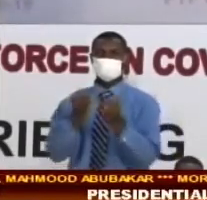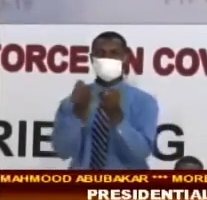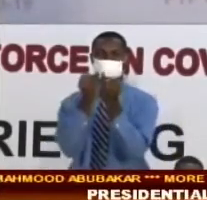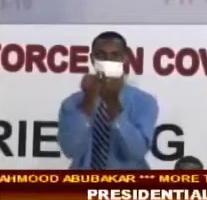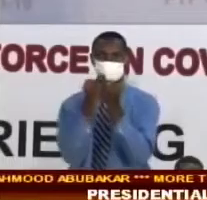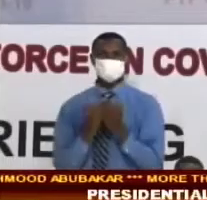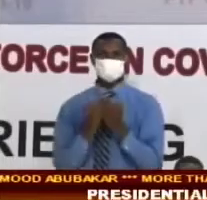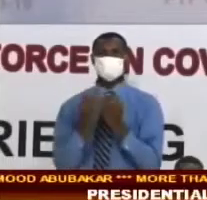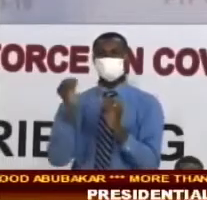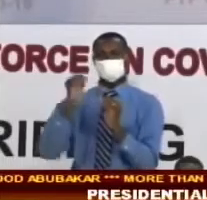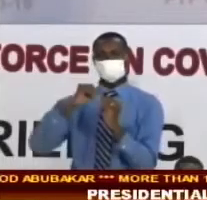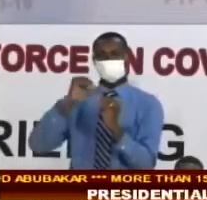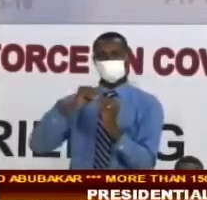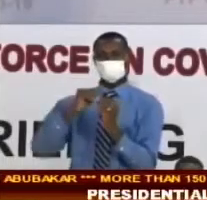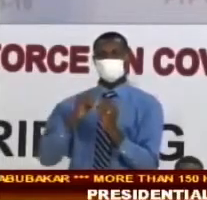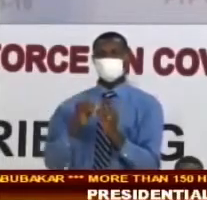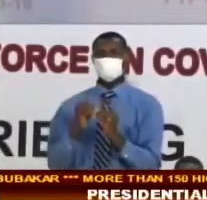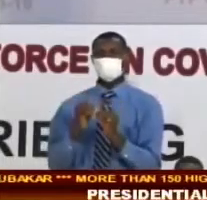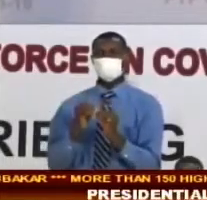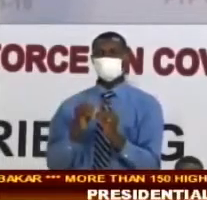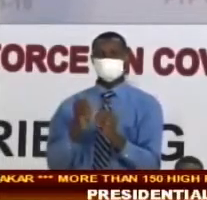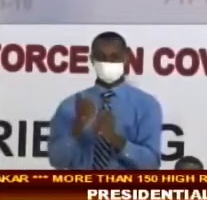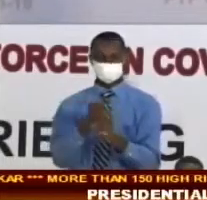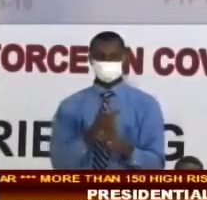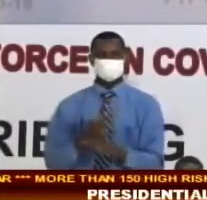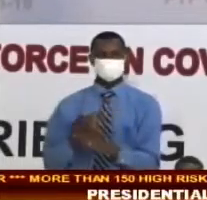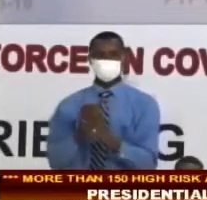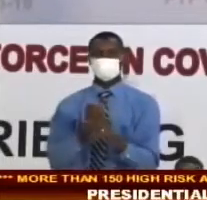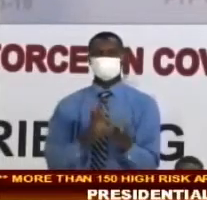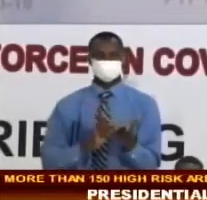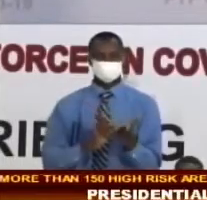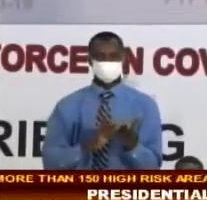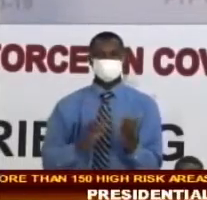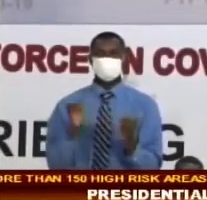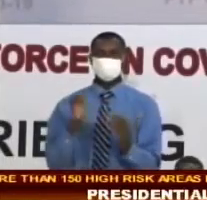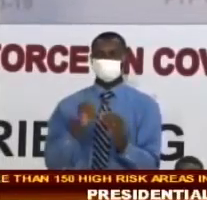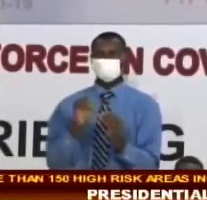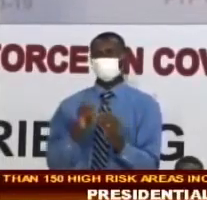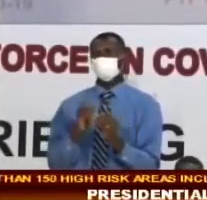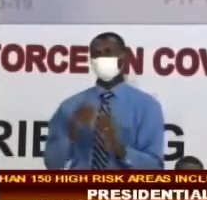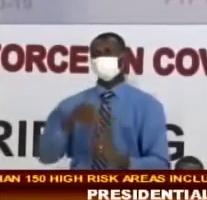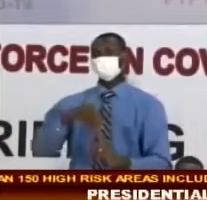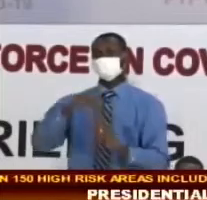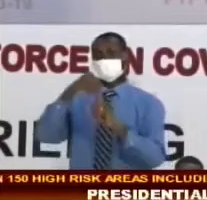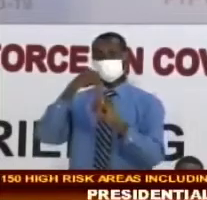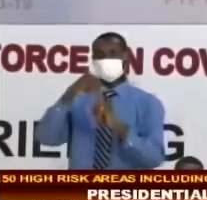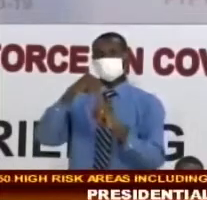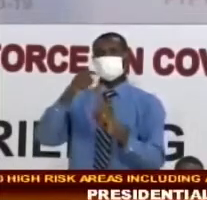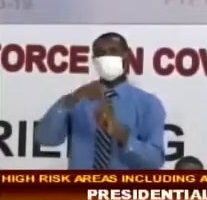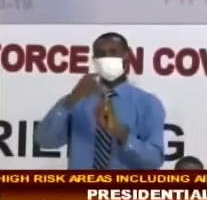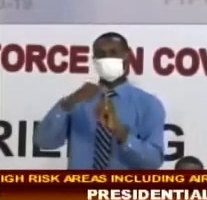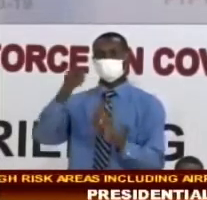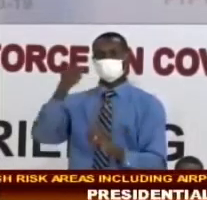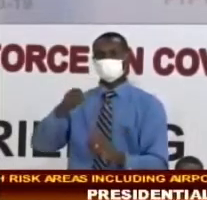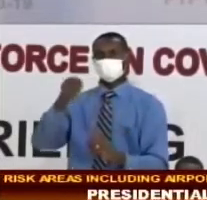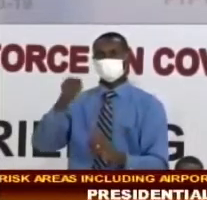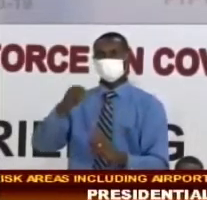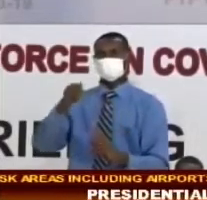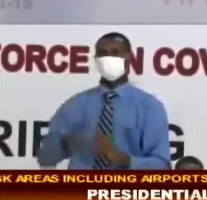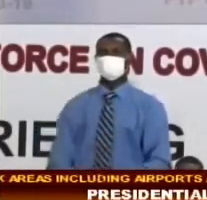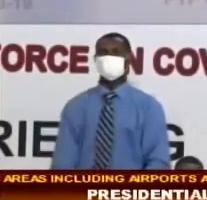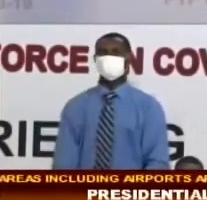of course, to treat more where treatment is really required.